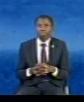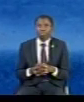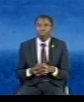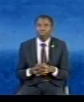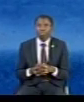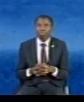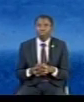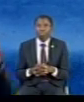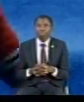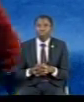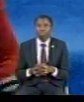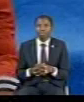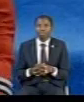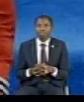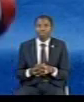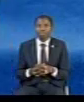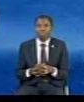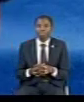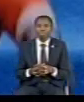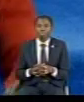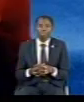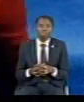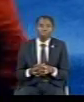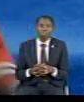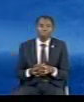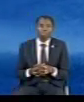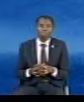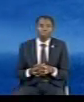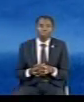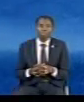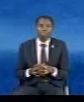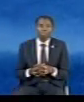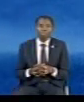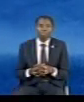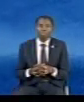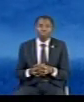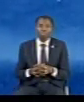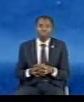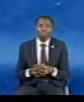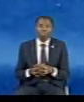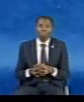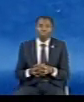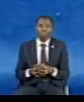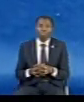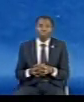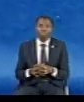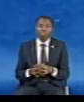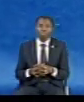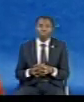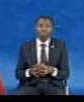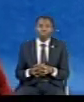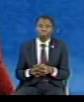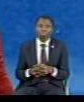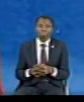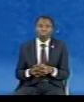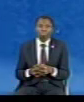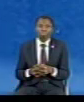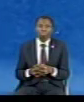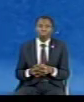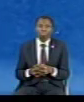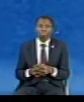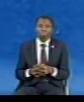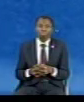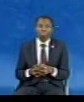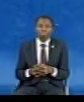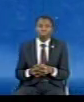But the governor at Ziba, a one nipa can fep in a gam. But I retake Palagana, a one up on a gamma, man